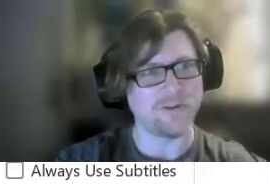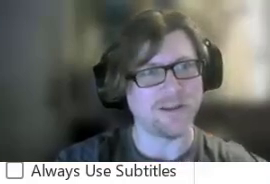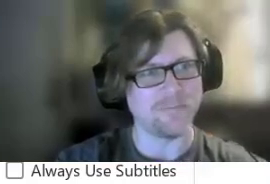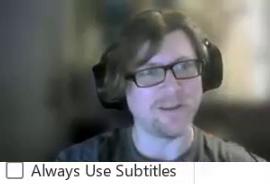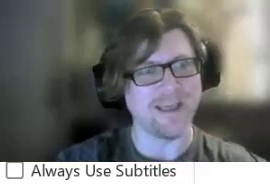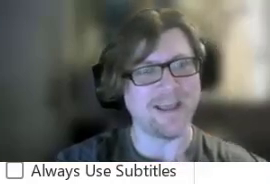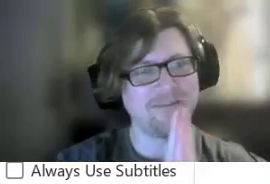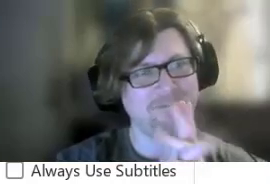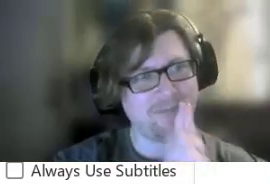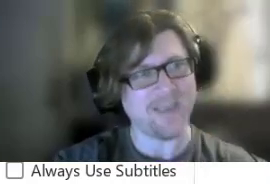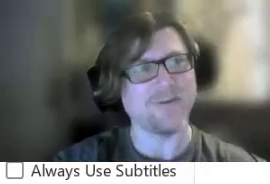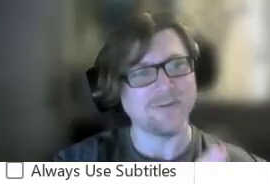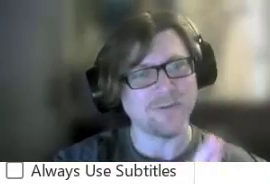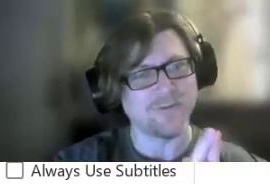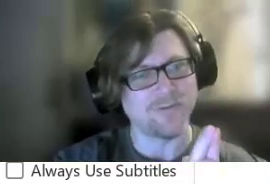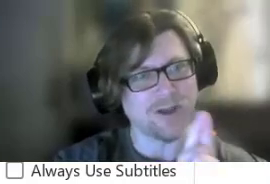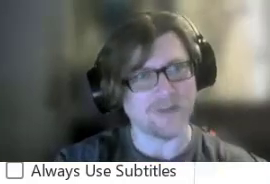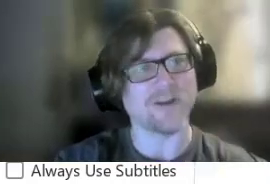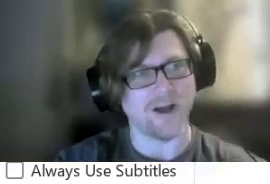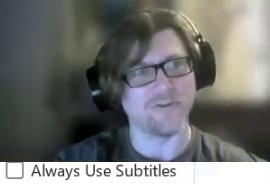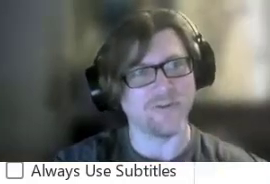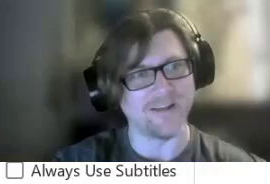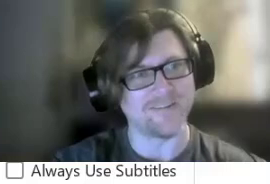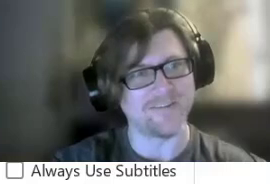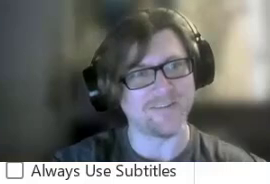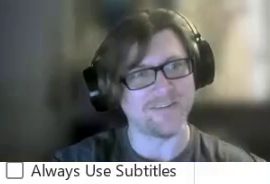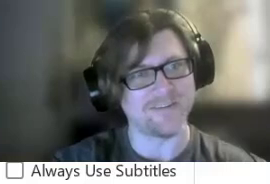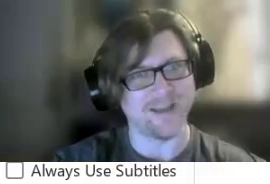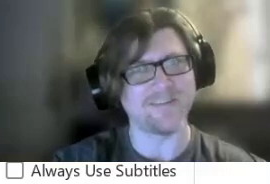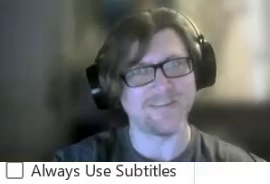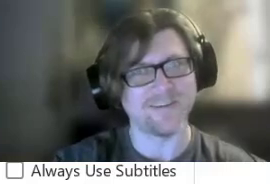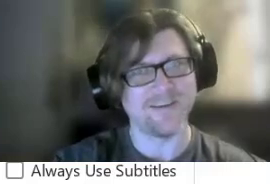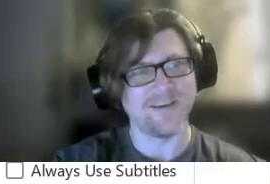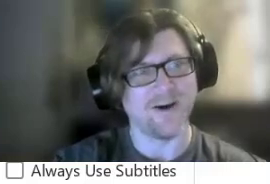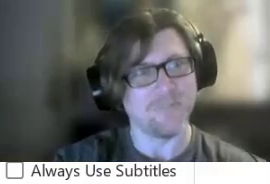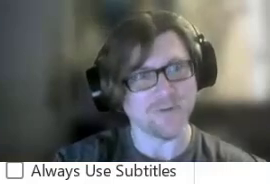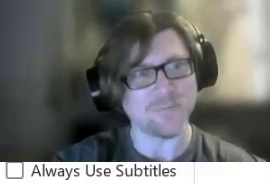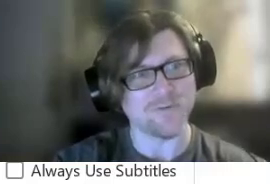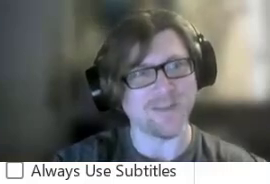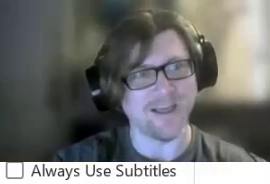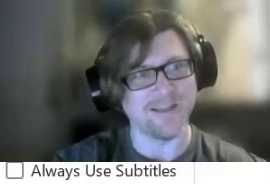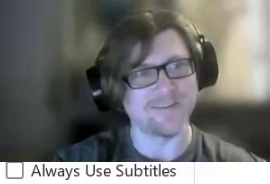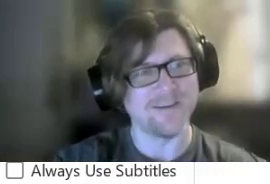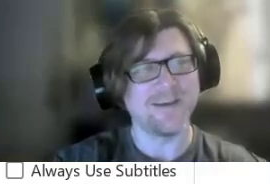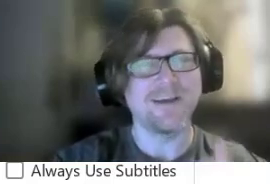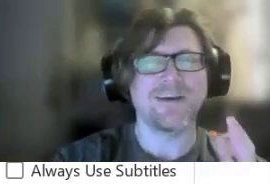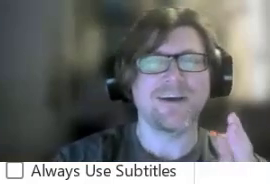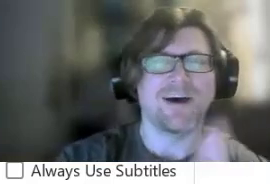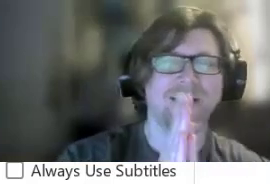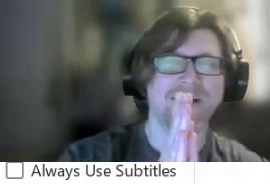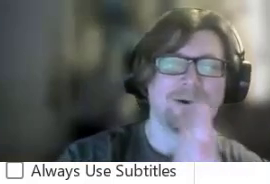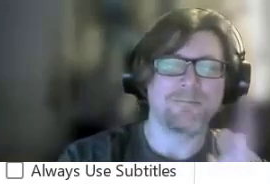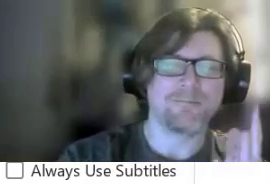through an accessibility company and it failed the color contrast test on multiple slides.